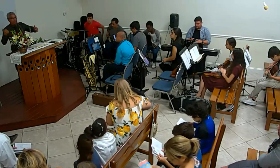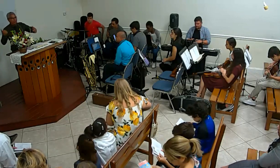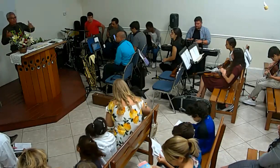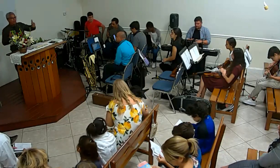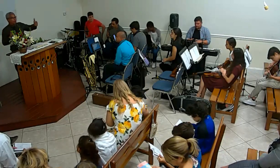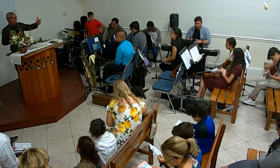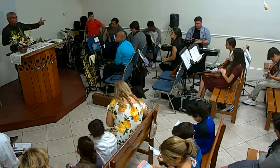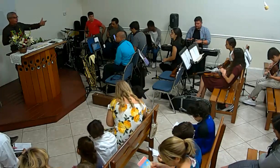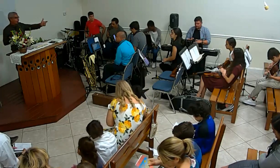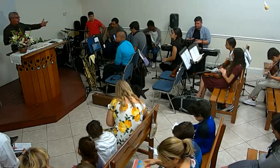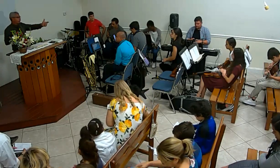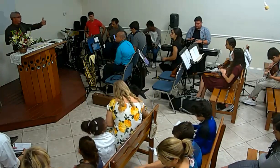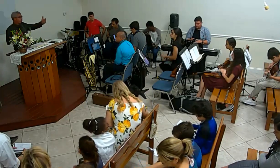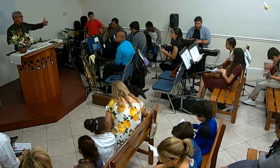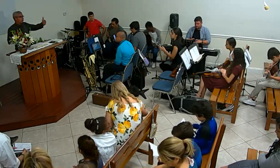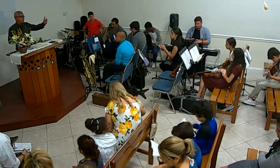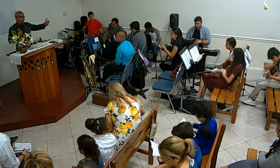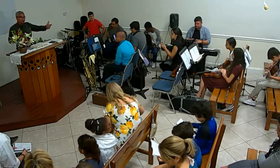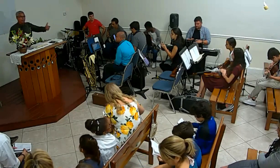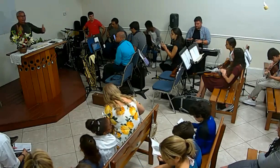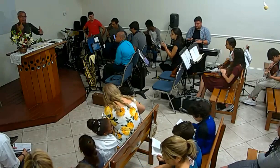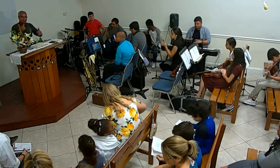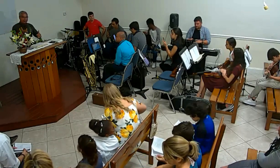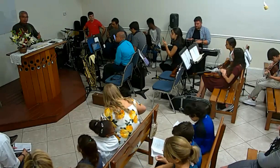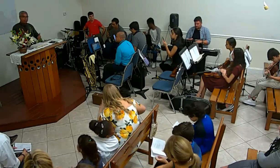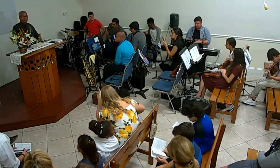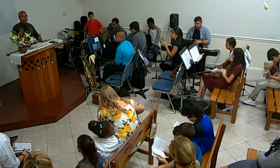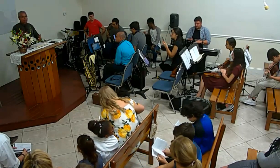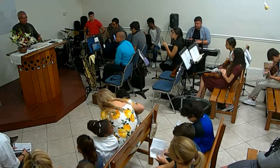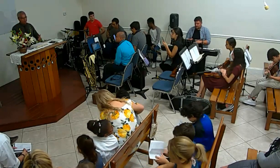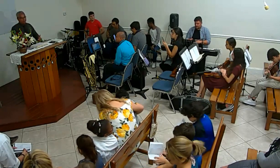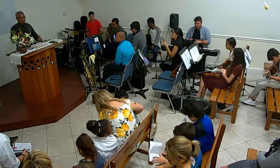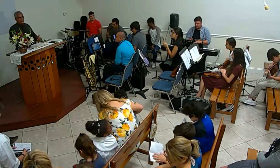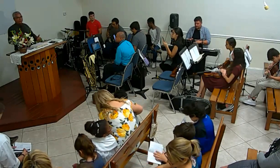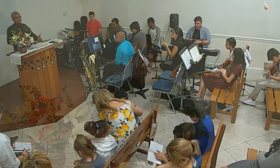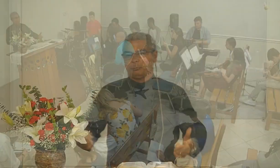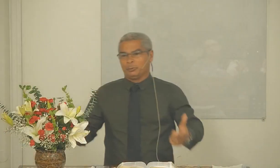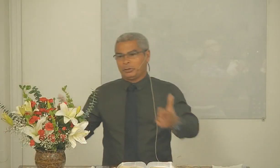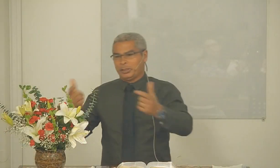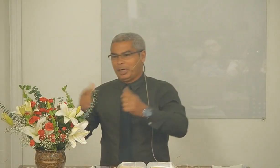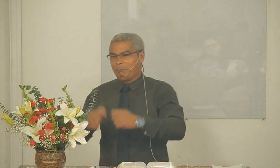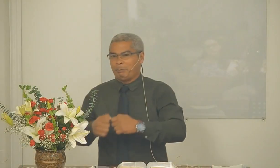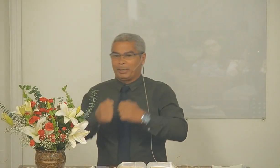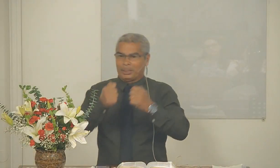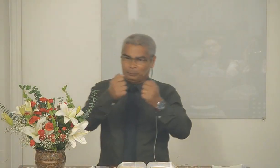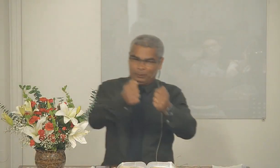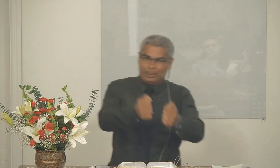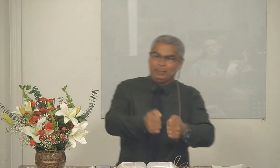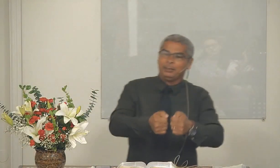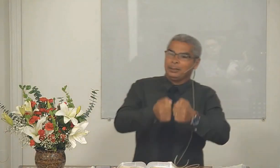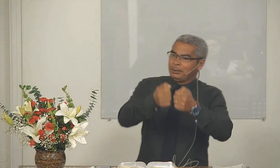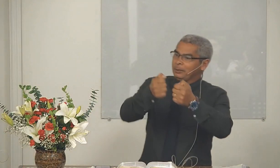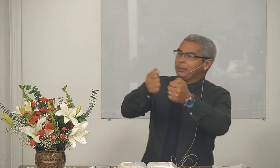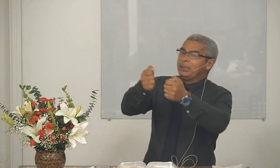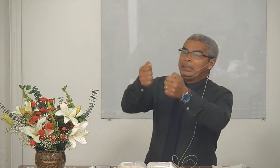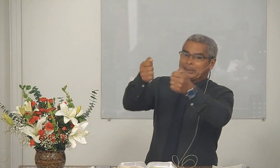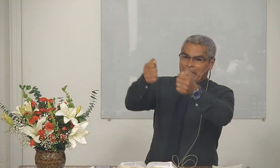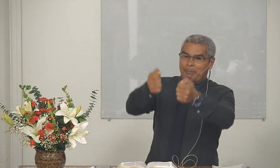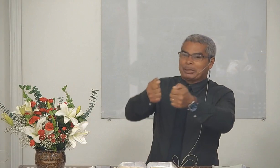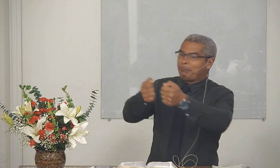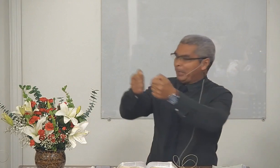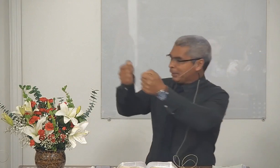payment? He delegates to the steward. So the Holy Spirit, He